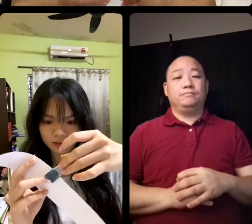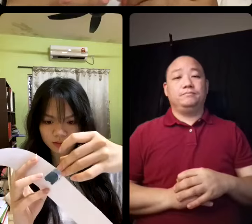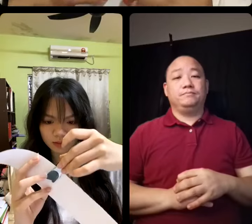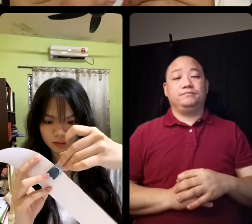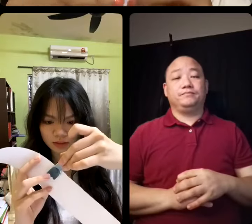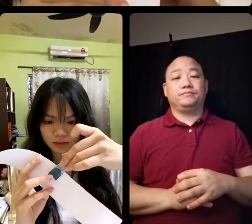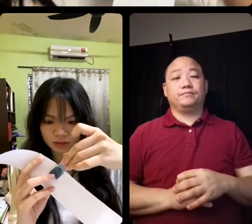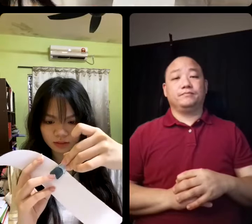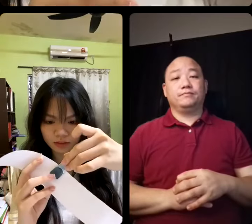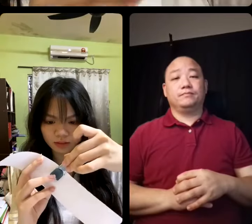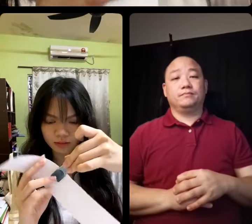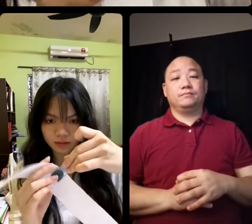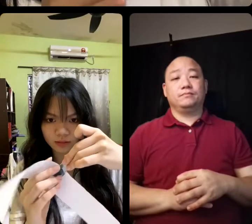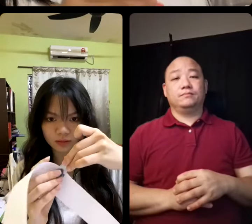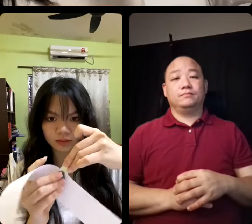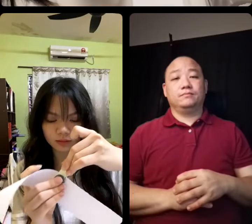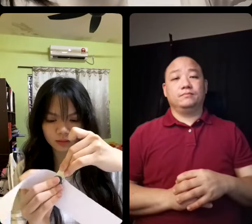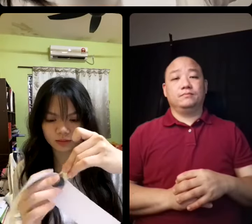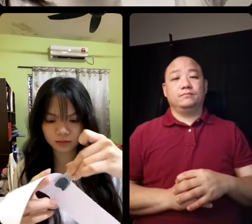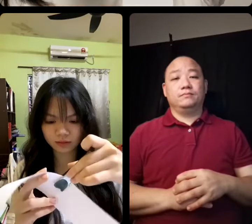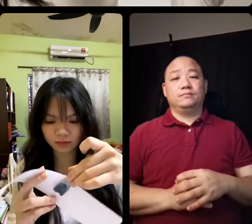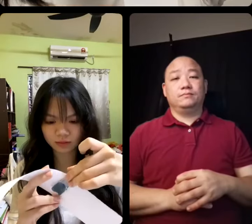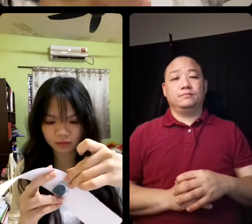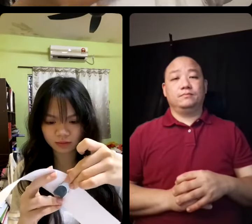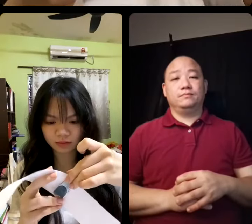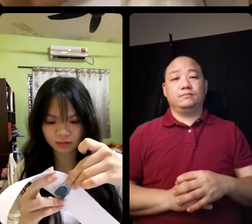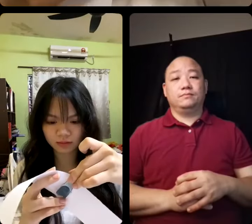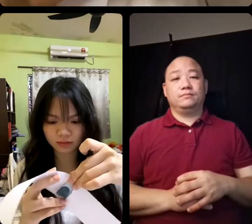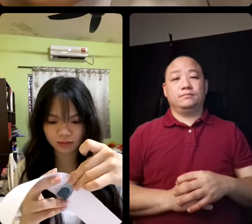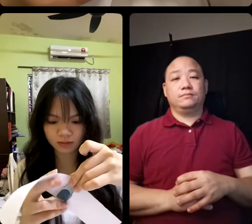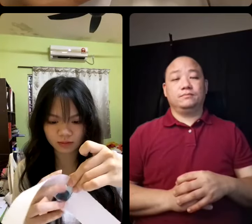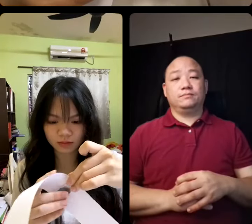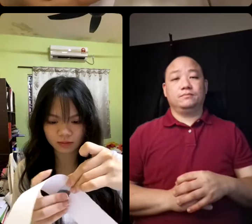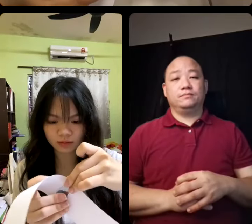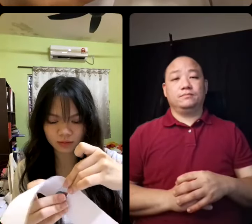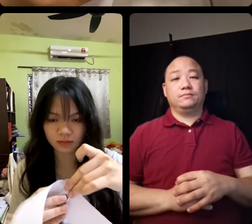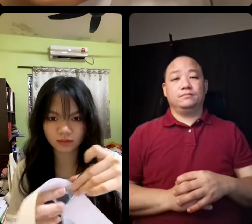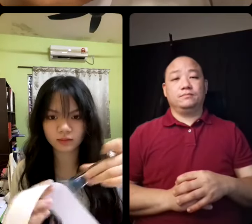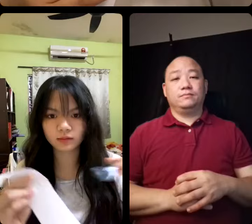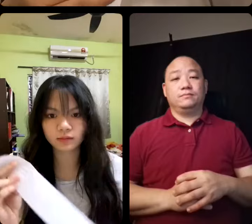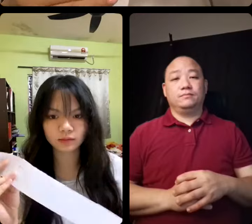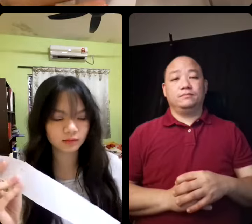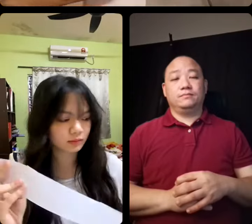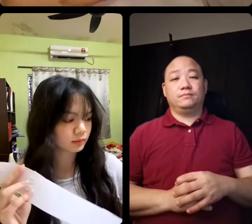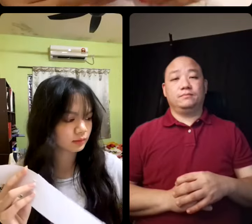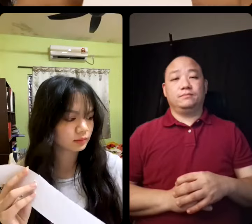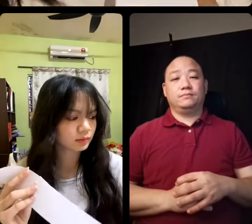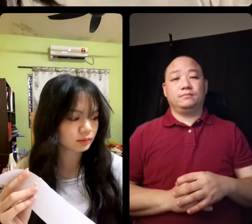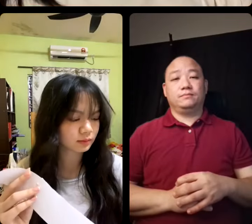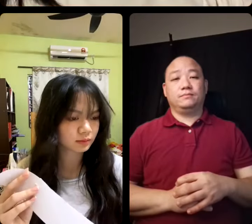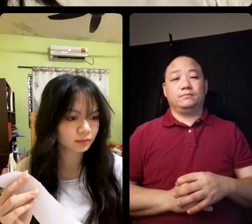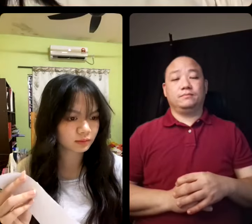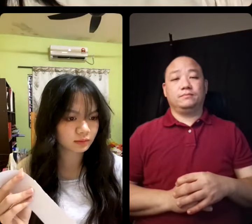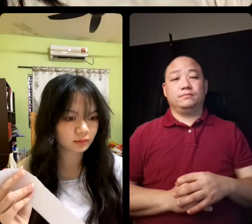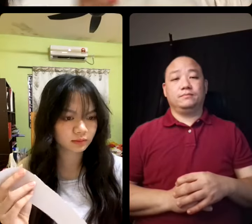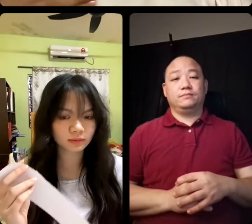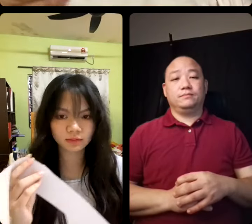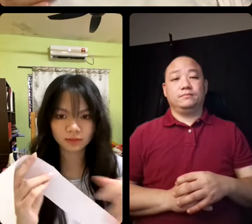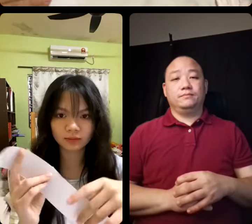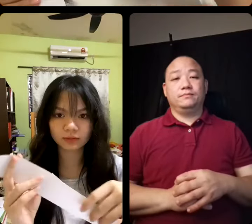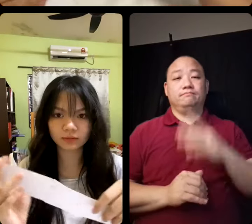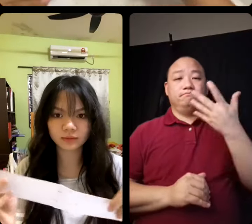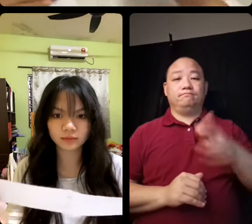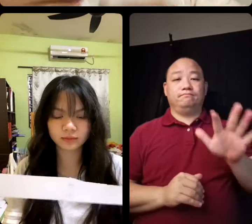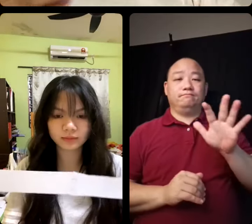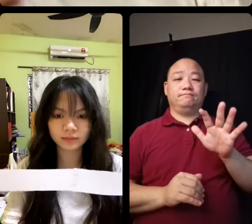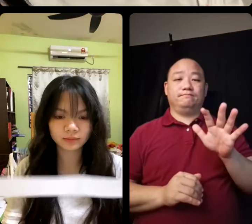have a long stripe later. First one done. Okay, alright. So yes,